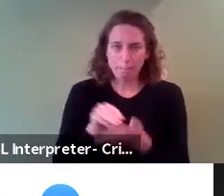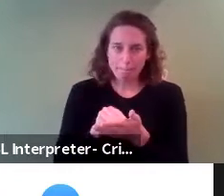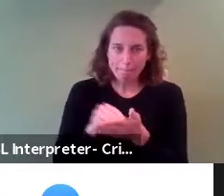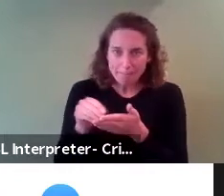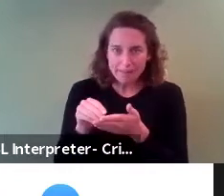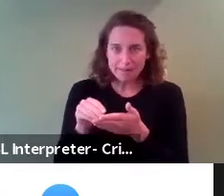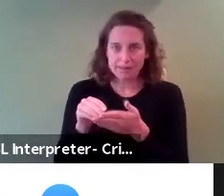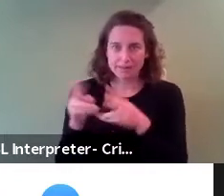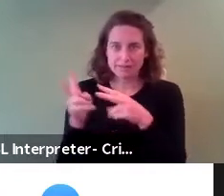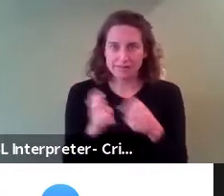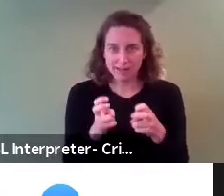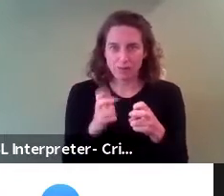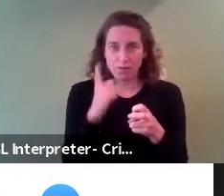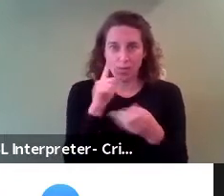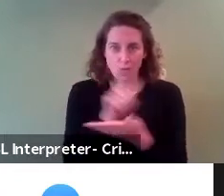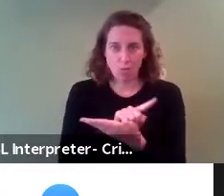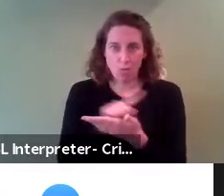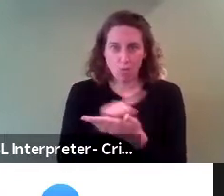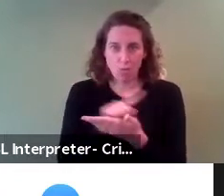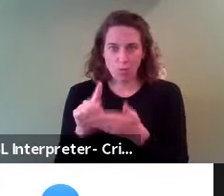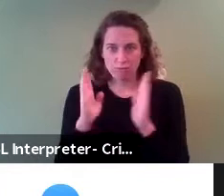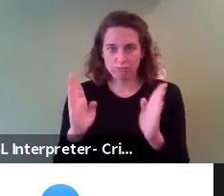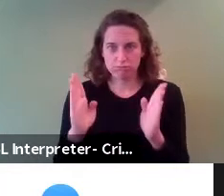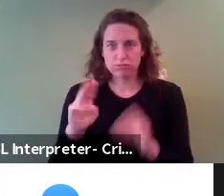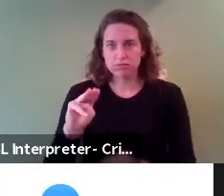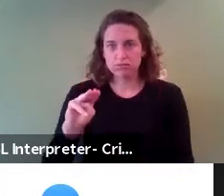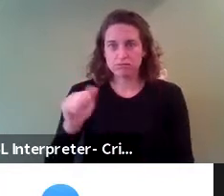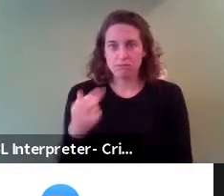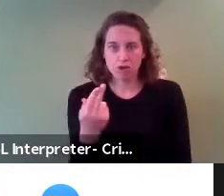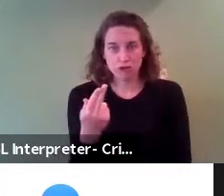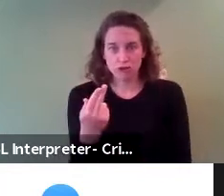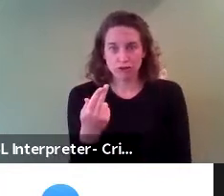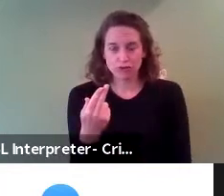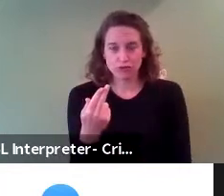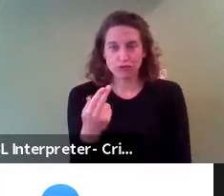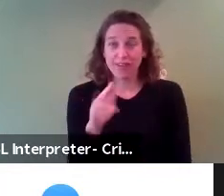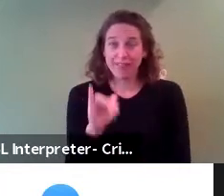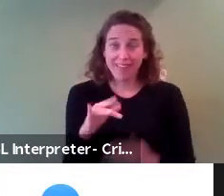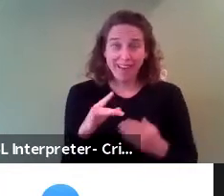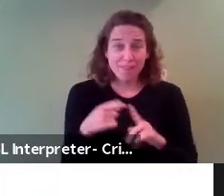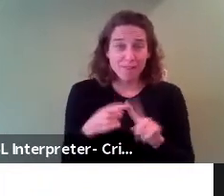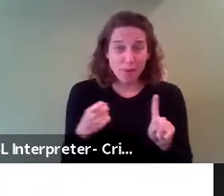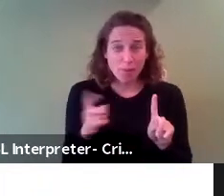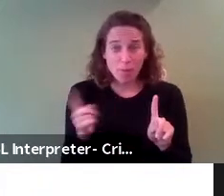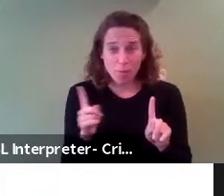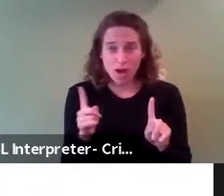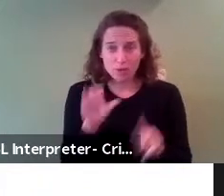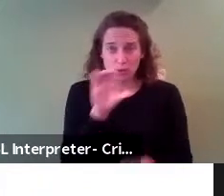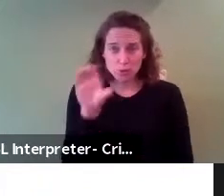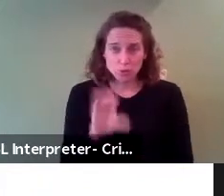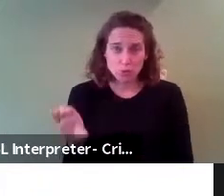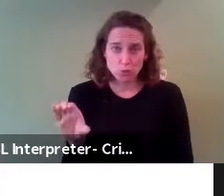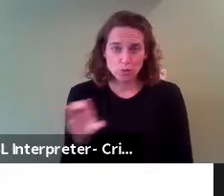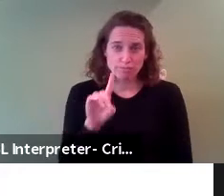in 1 week in March alone. 1 week in March alone, largely driven by Zoom, which